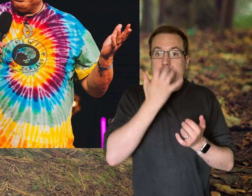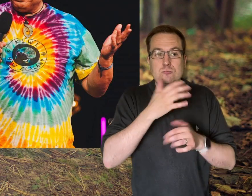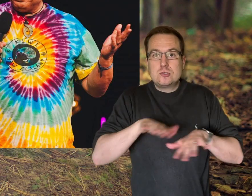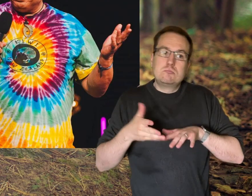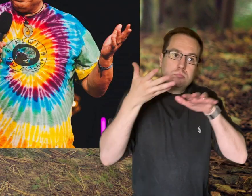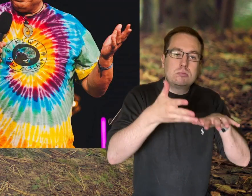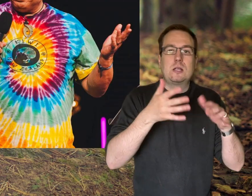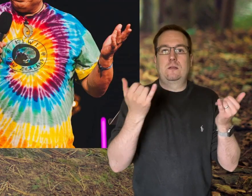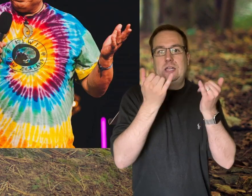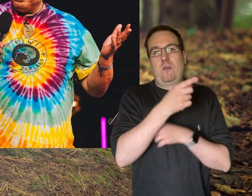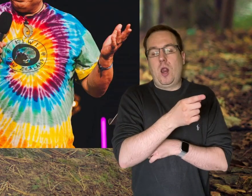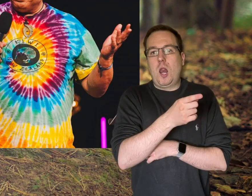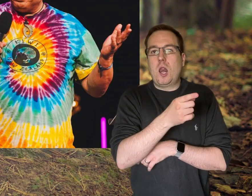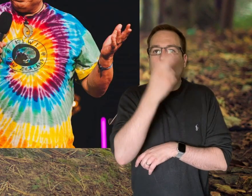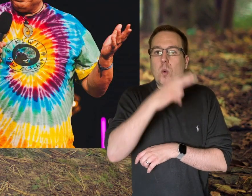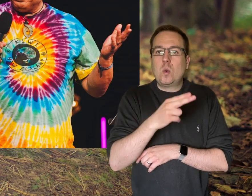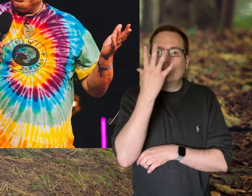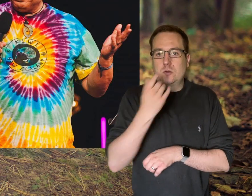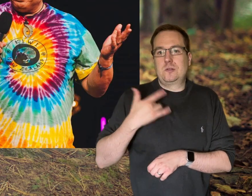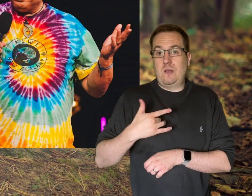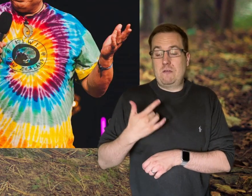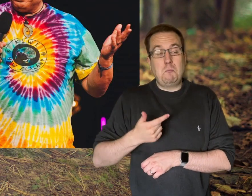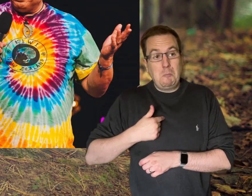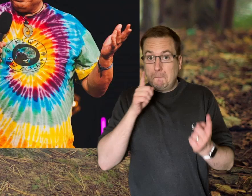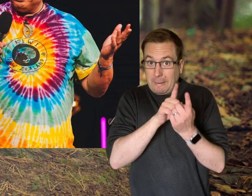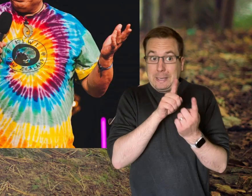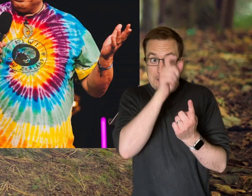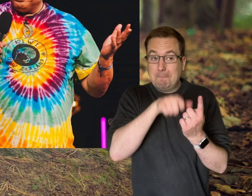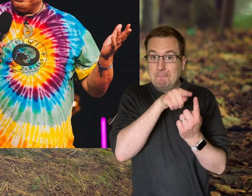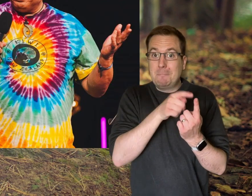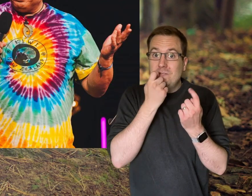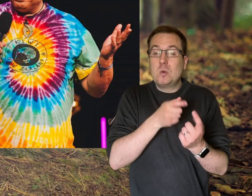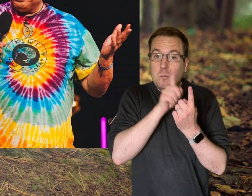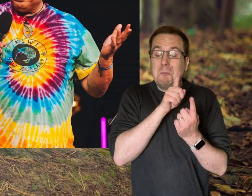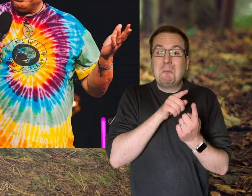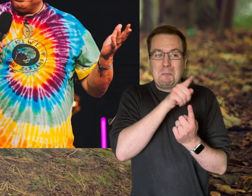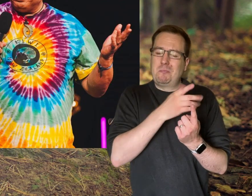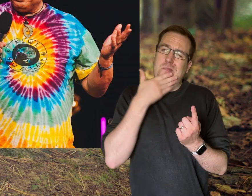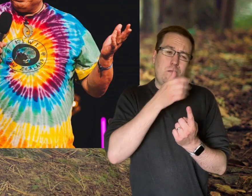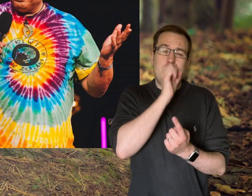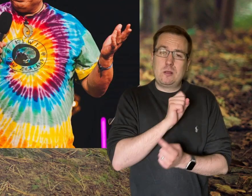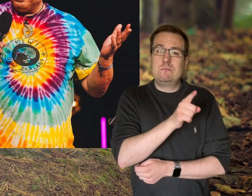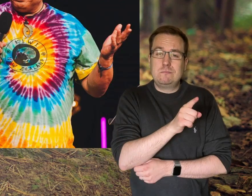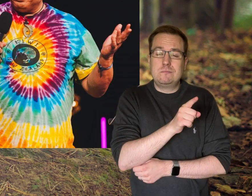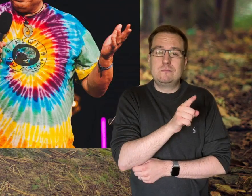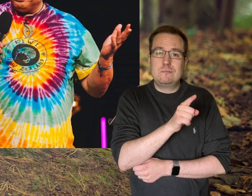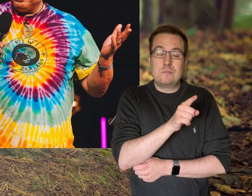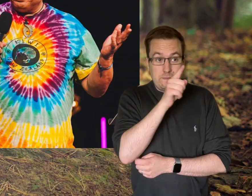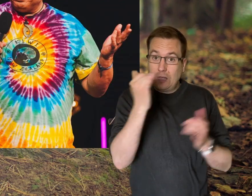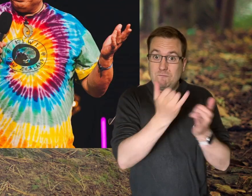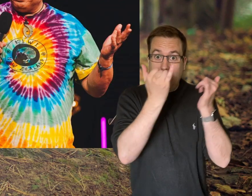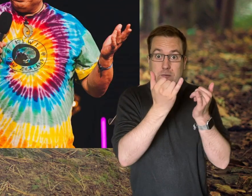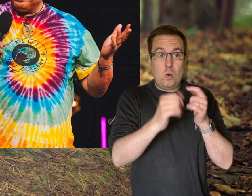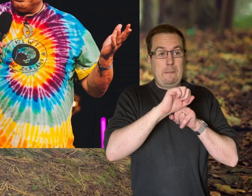times, but he's a lovely guy, just the same in person as he is on the stage. Now, the festivals have had a huge